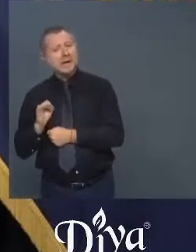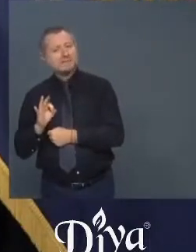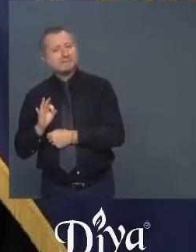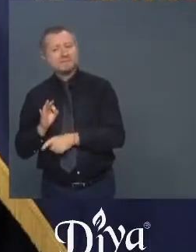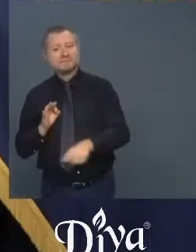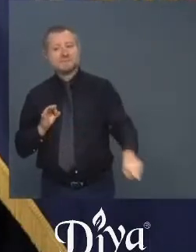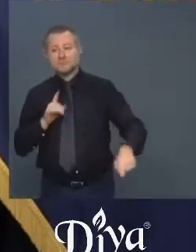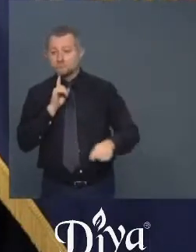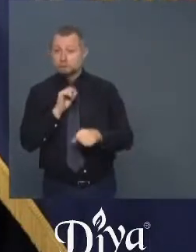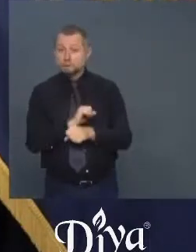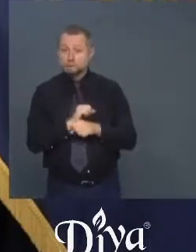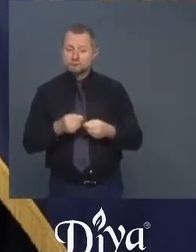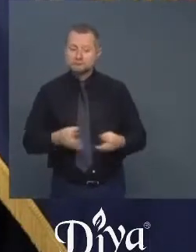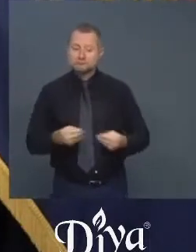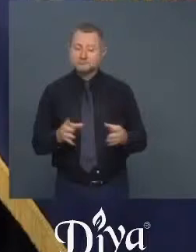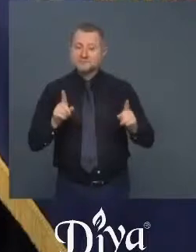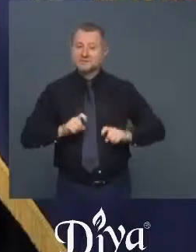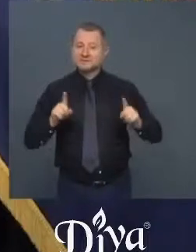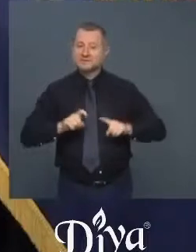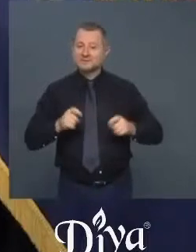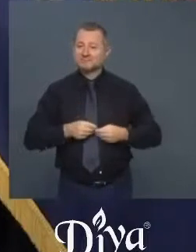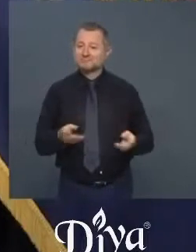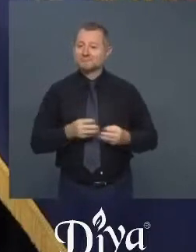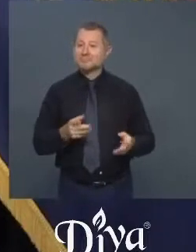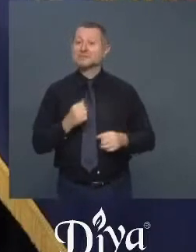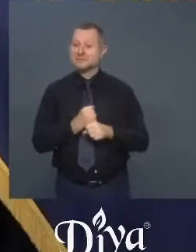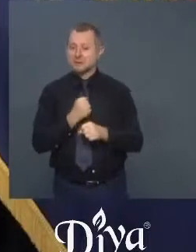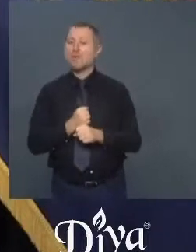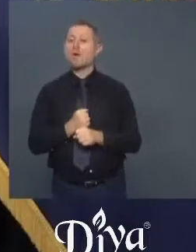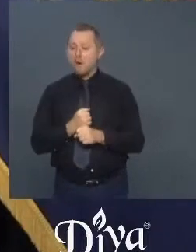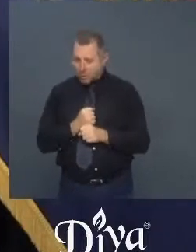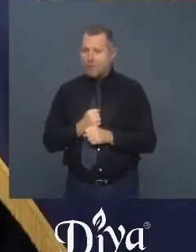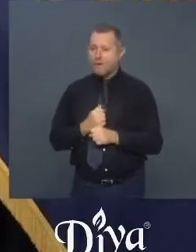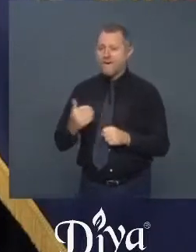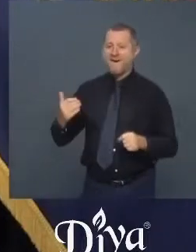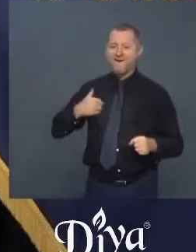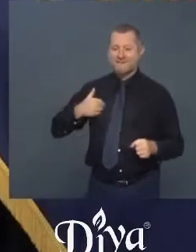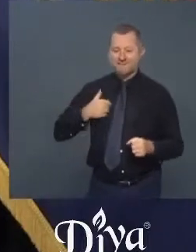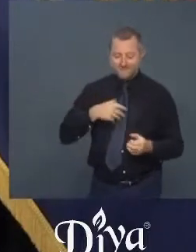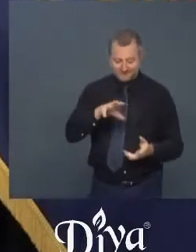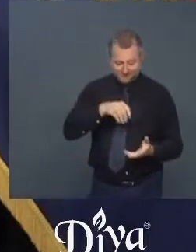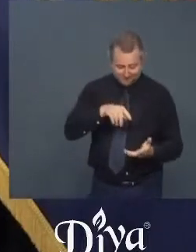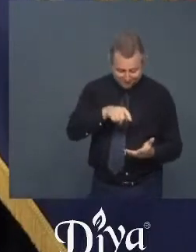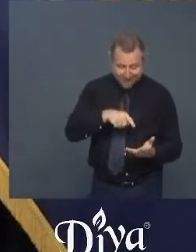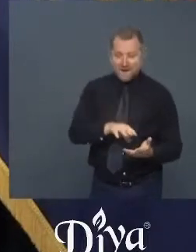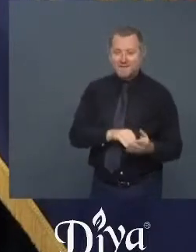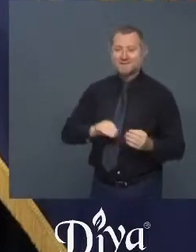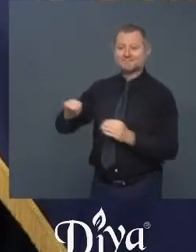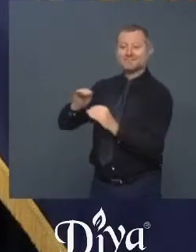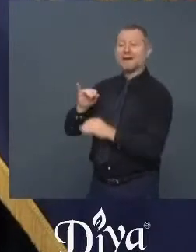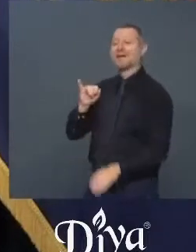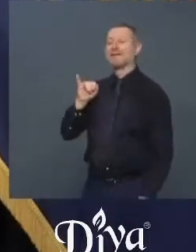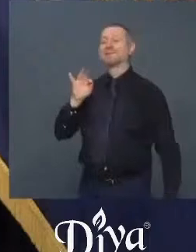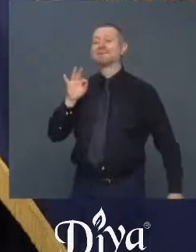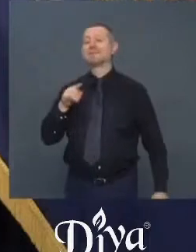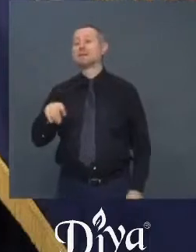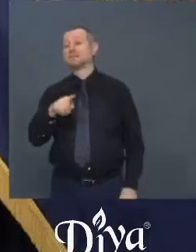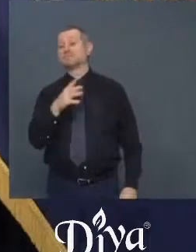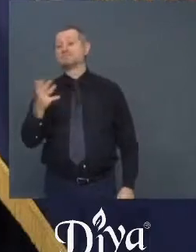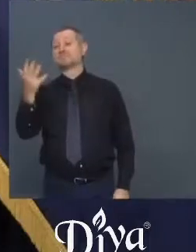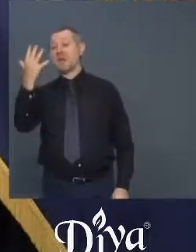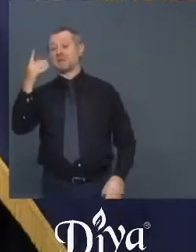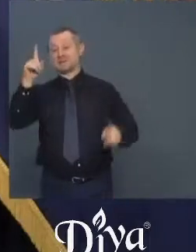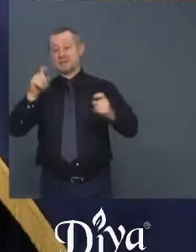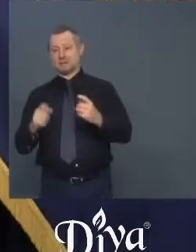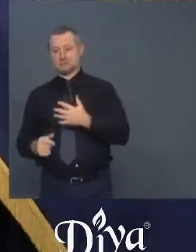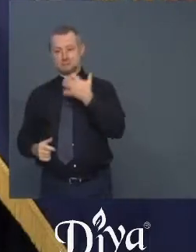were statistically significant, right? If I take 5 tests and I tell you the infection rate is X, or